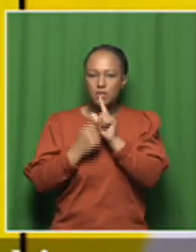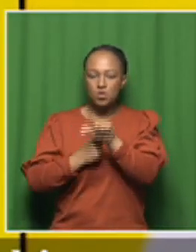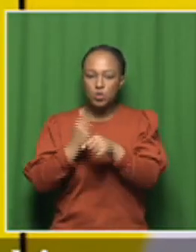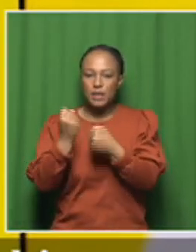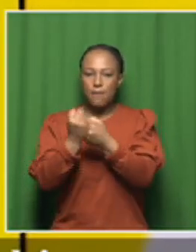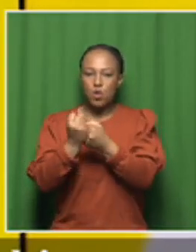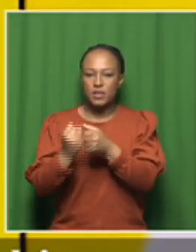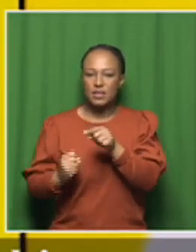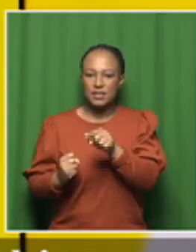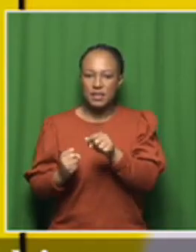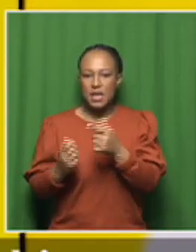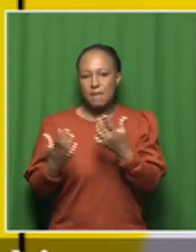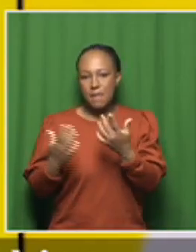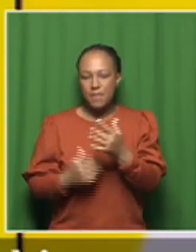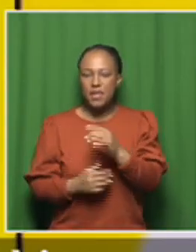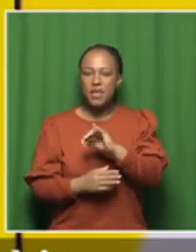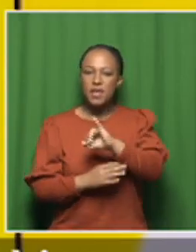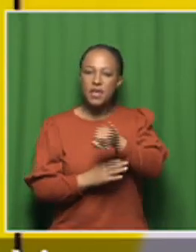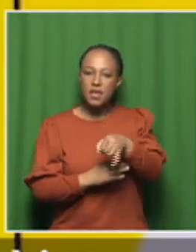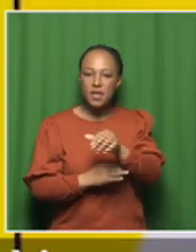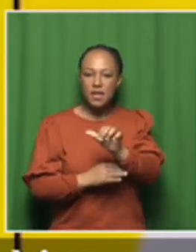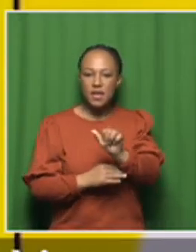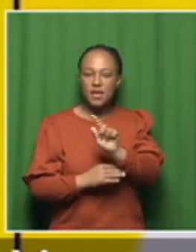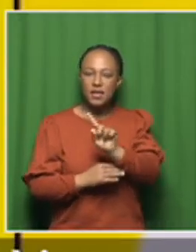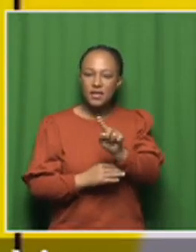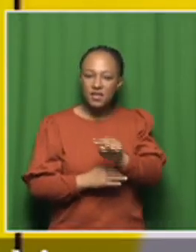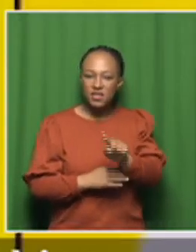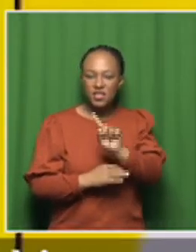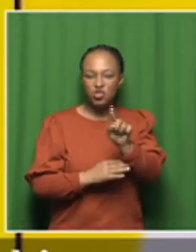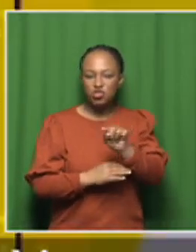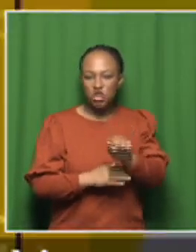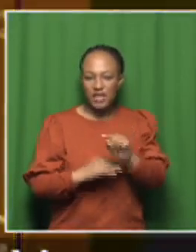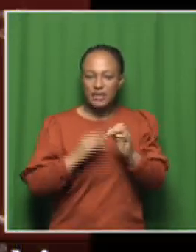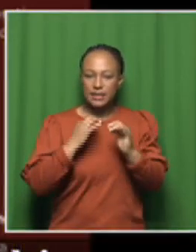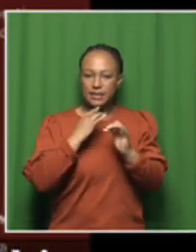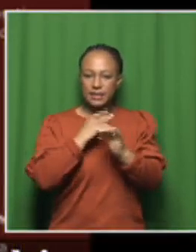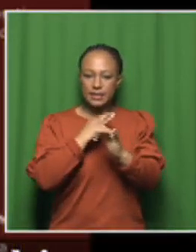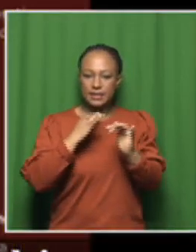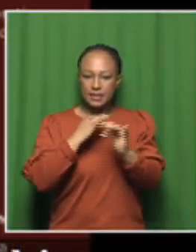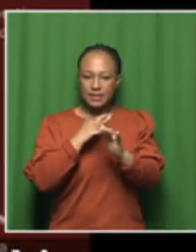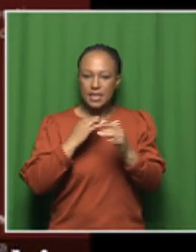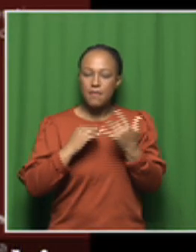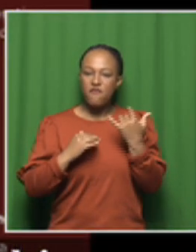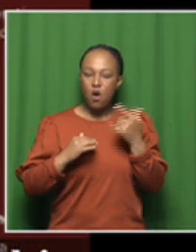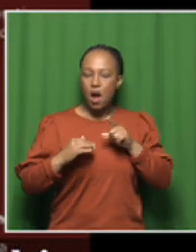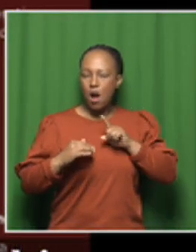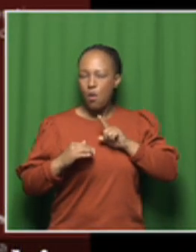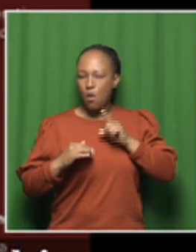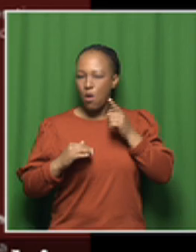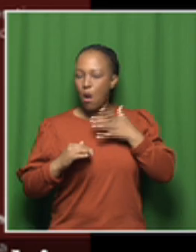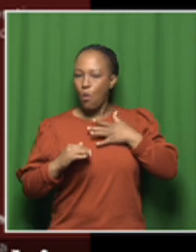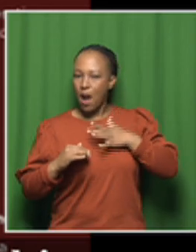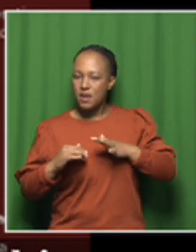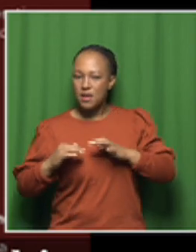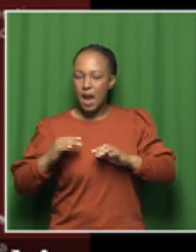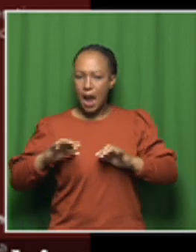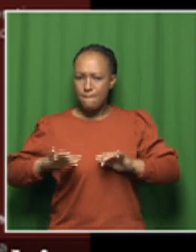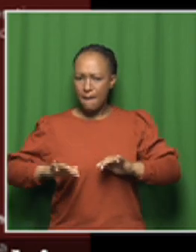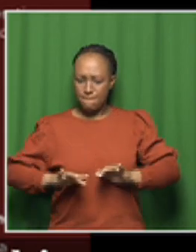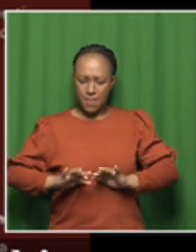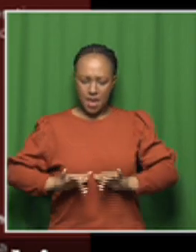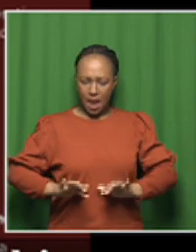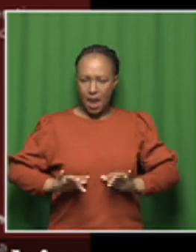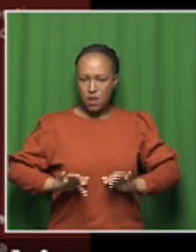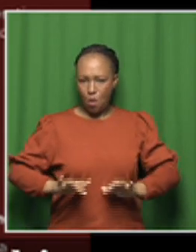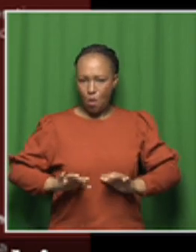not do something around jazz? And believe it or not, I actually thought about doing amapiano and jazz a while ago. And I said to myself,